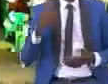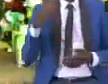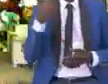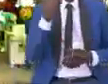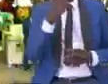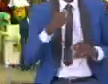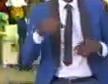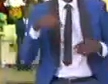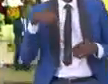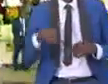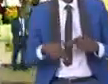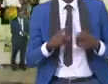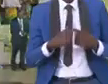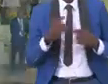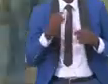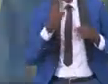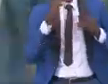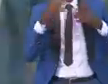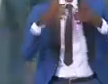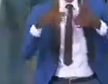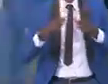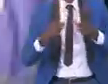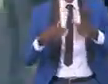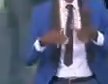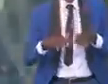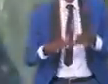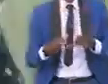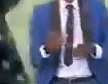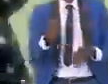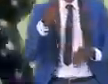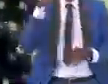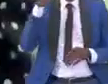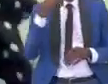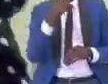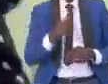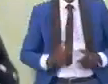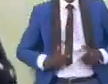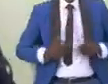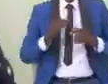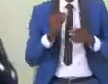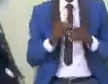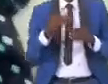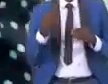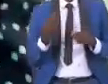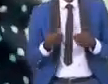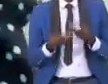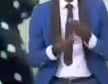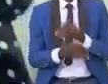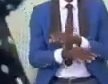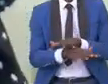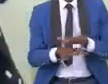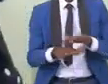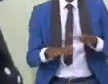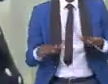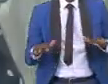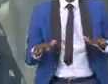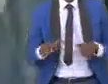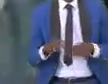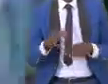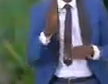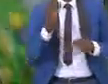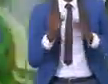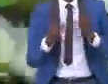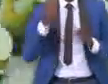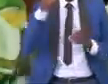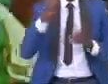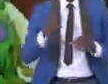you who live in the coastlands, yeah, yeah. If you live in the city, everyone,